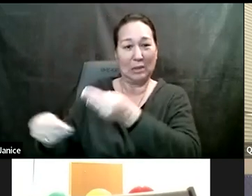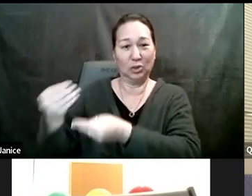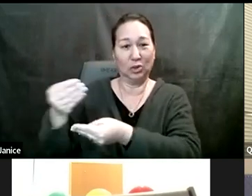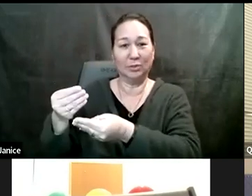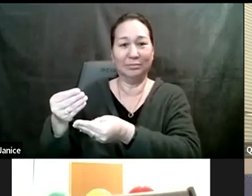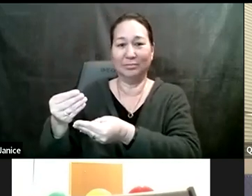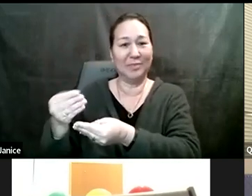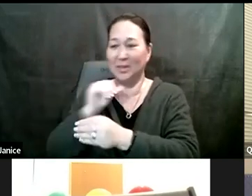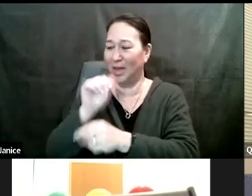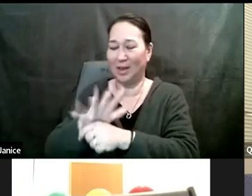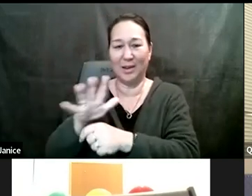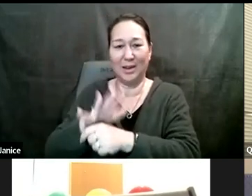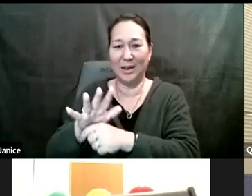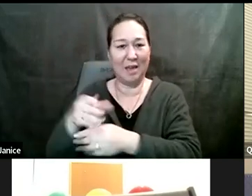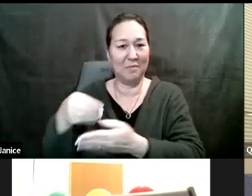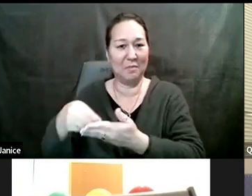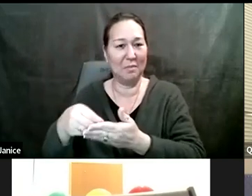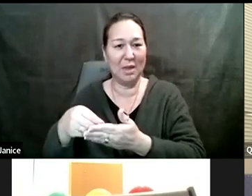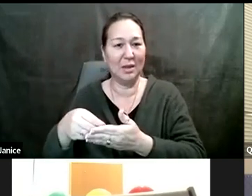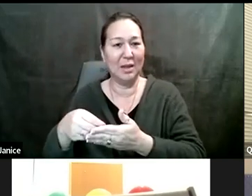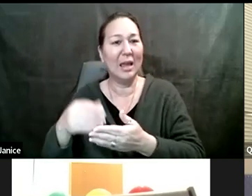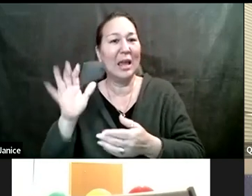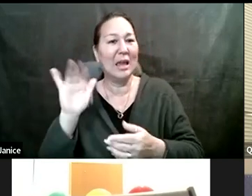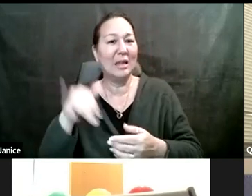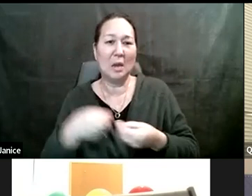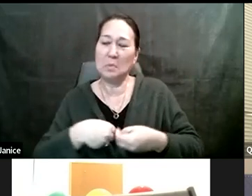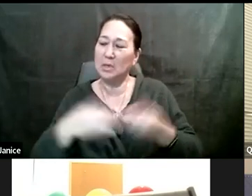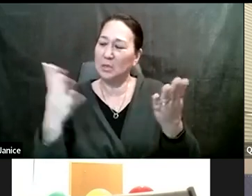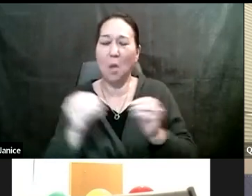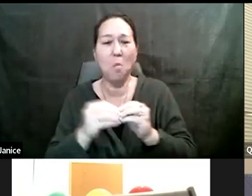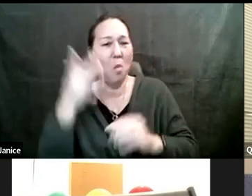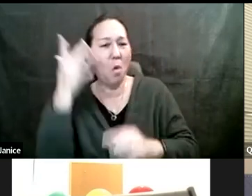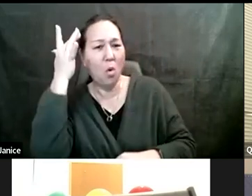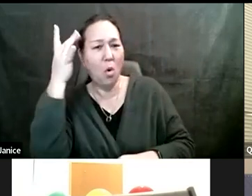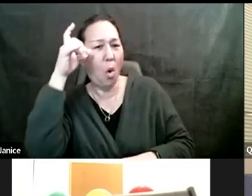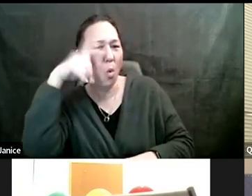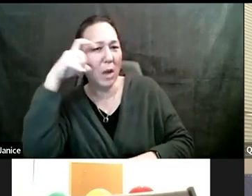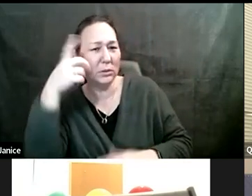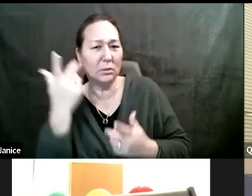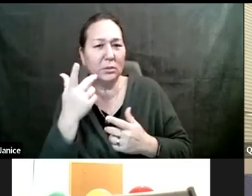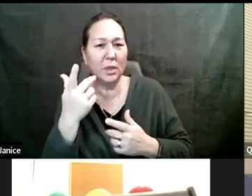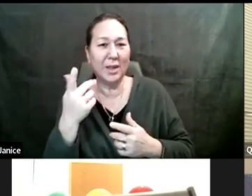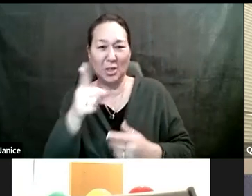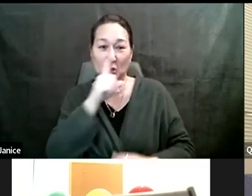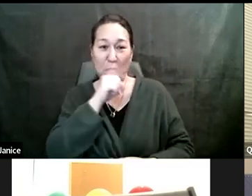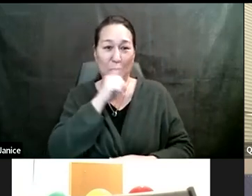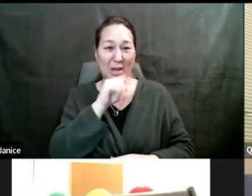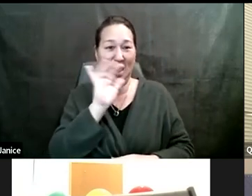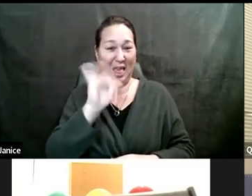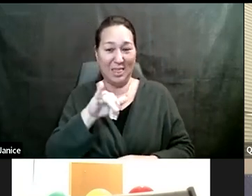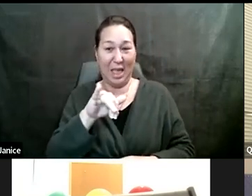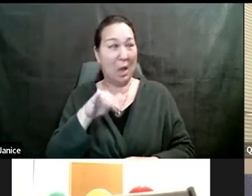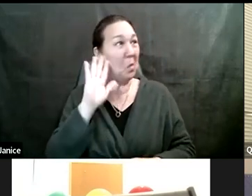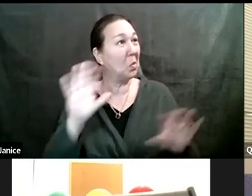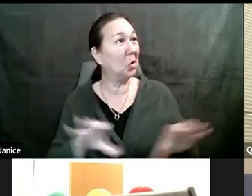wisely you will pretend today that things will be better and vote to continue to bring harm to many of our children their